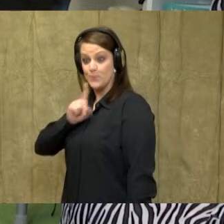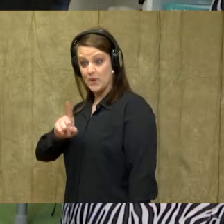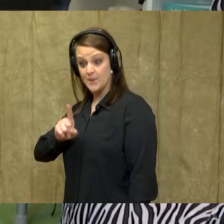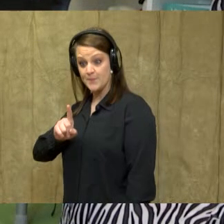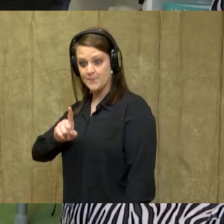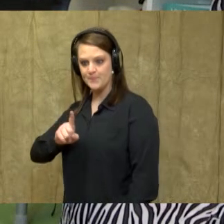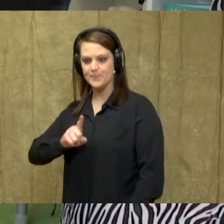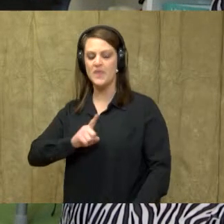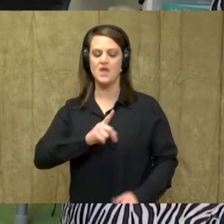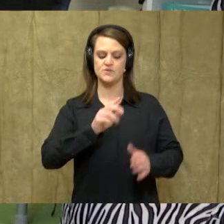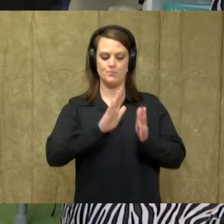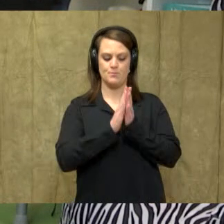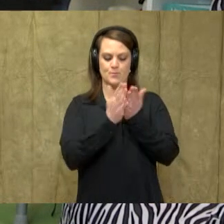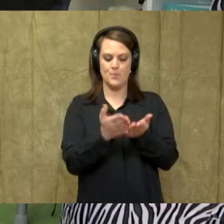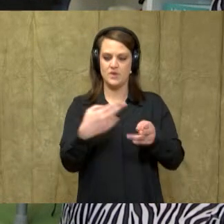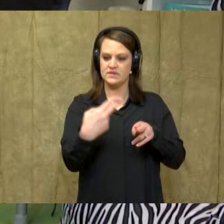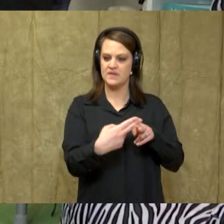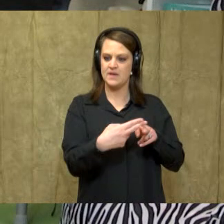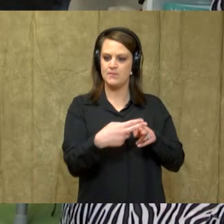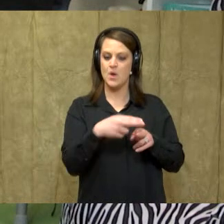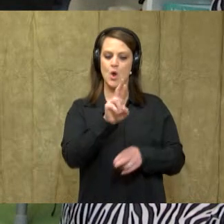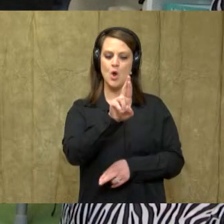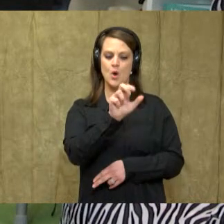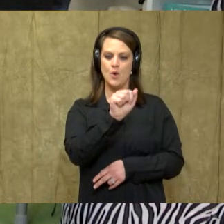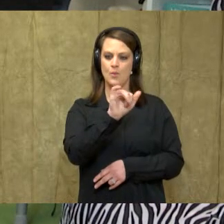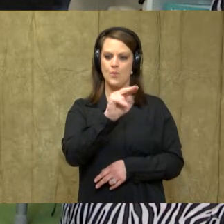by Aaron Edison.